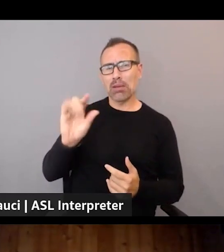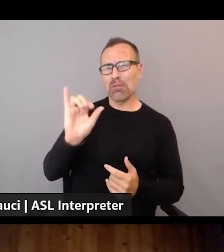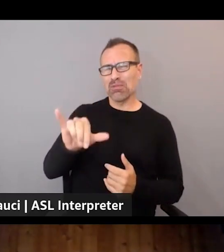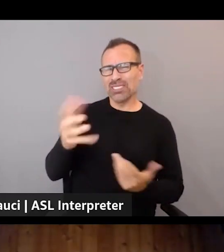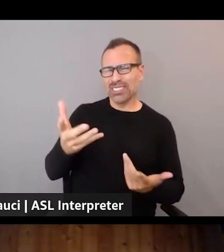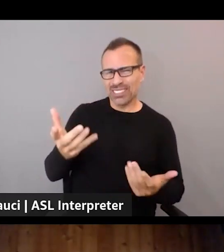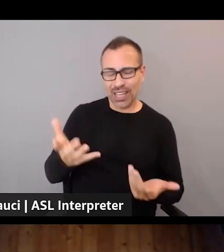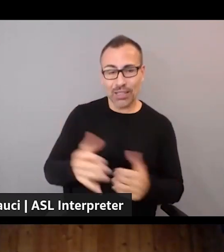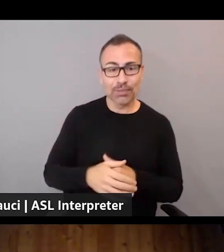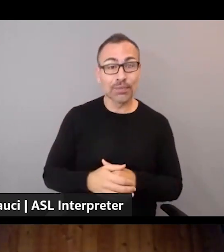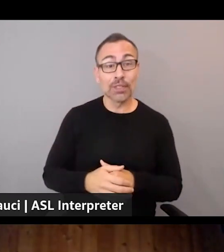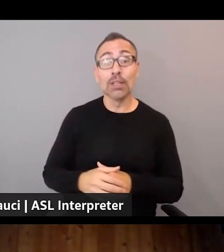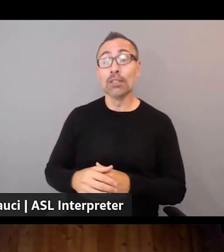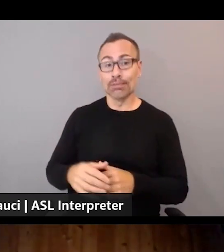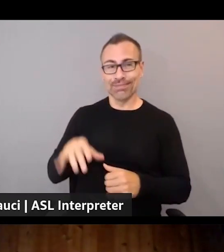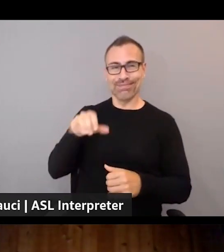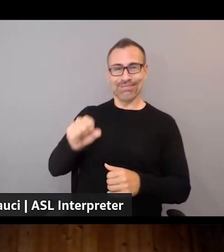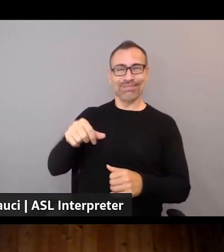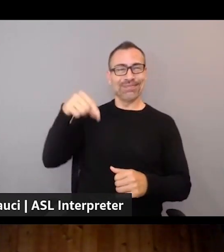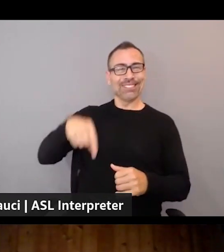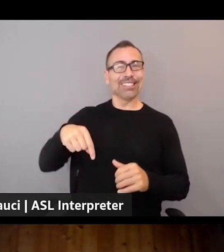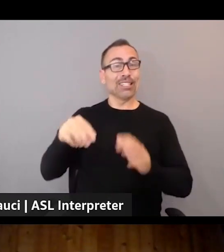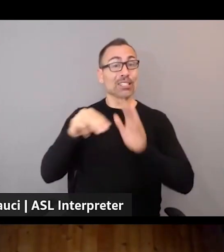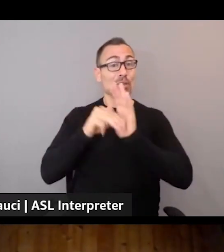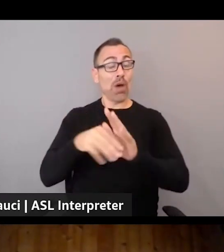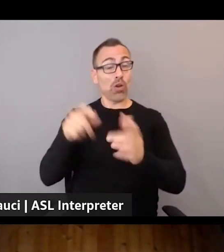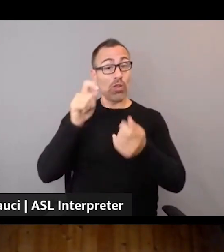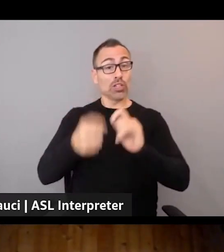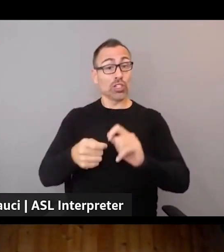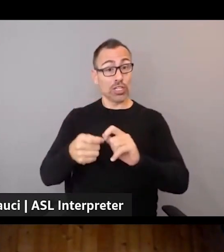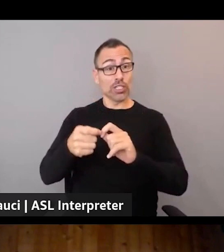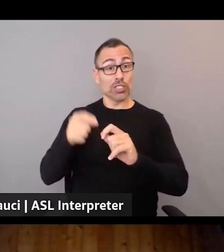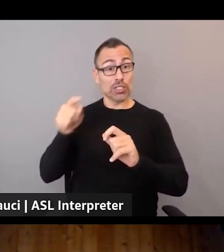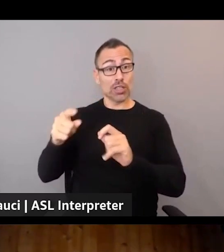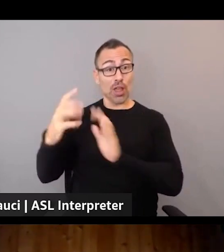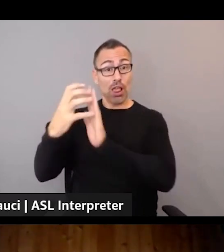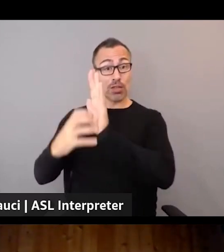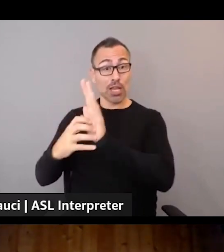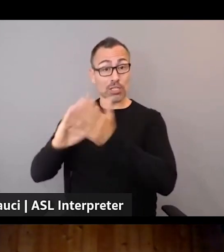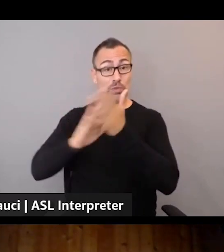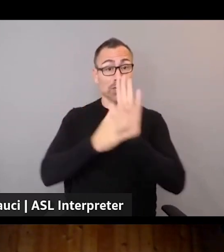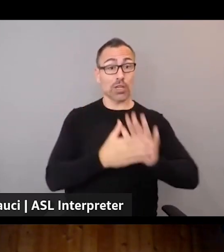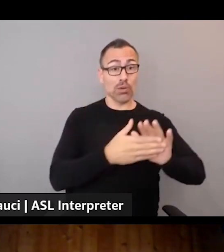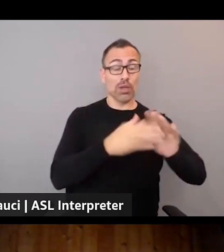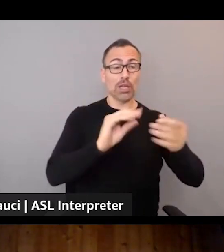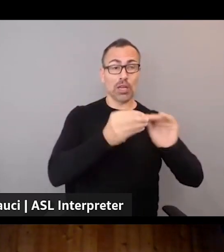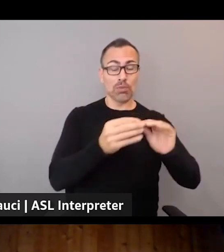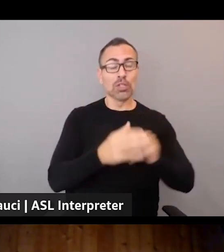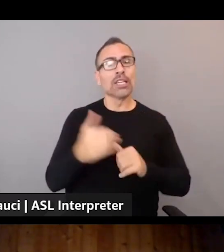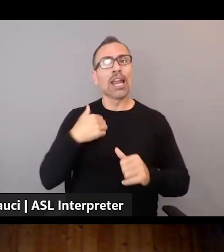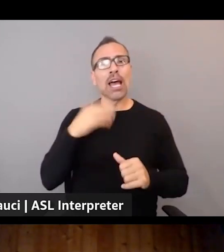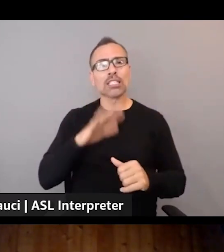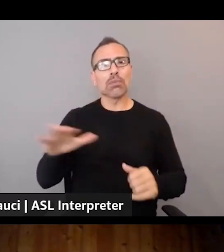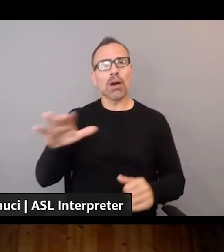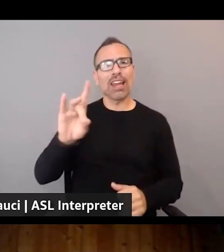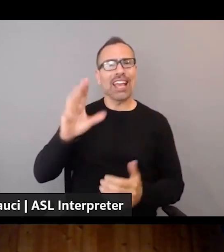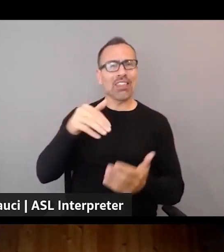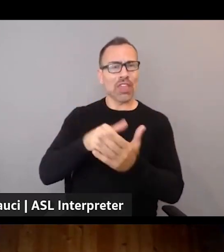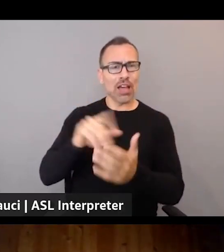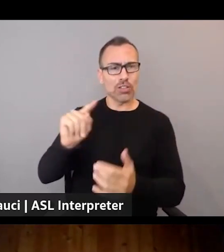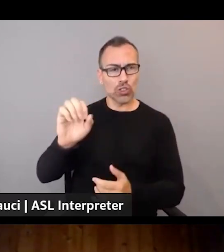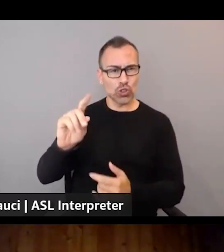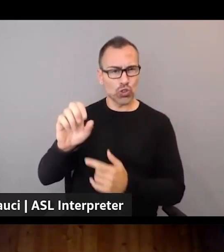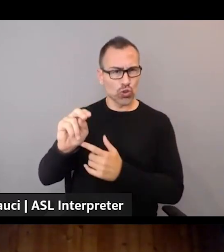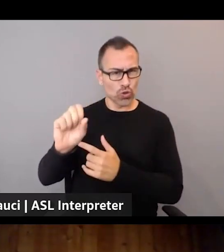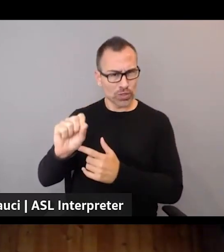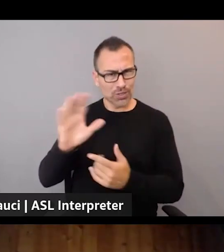text embeddings model can actually take in up to 8,000 tokens. You can think about this in the range of like 6,000 words, and then actually